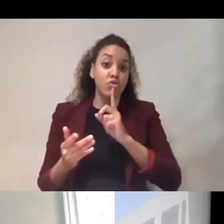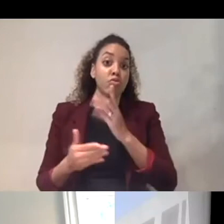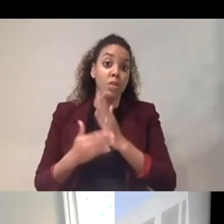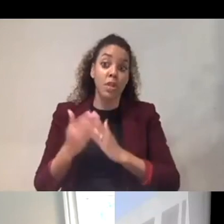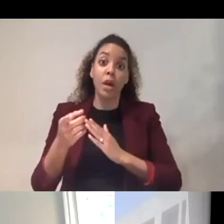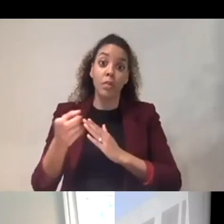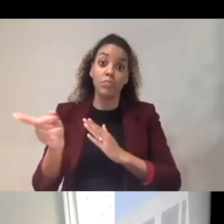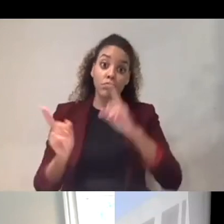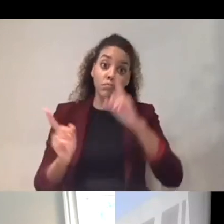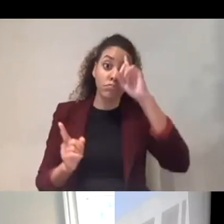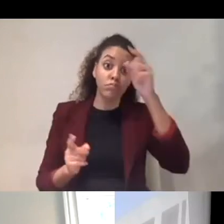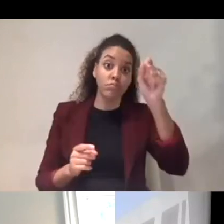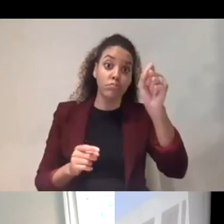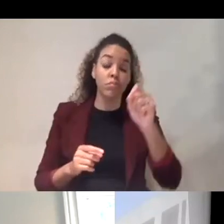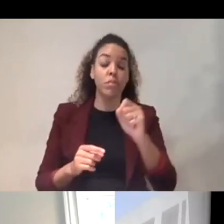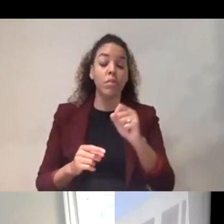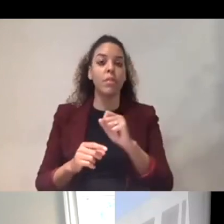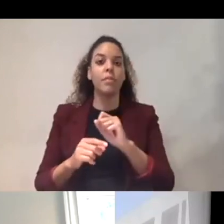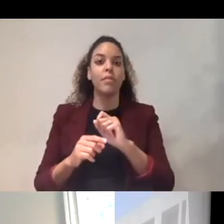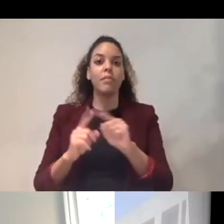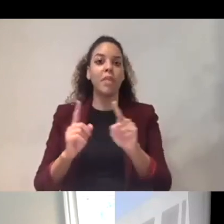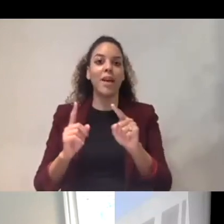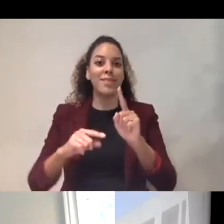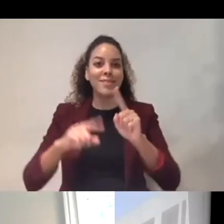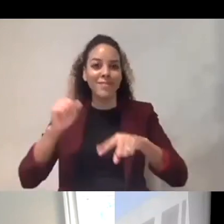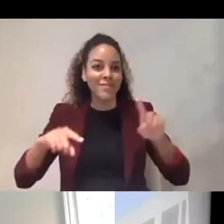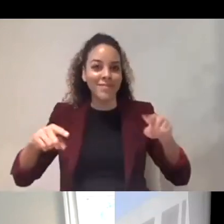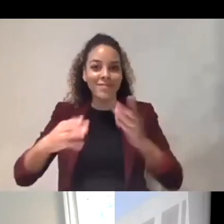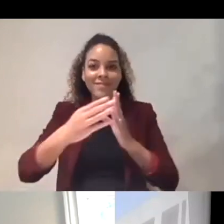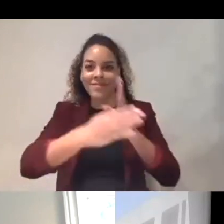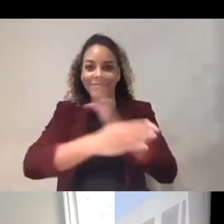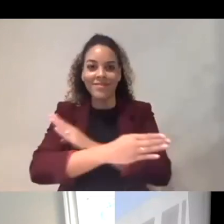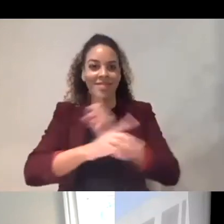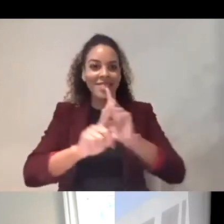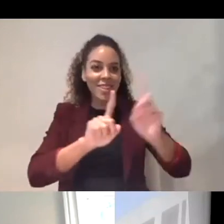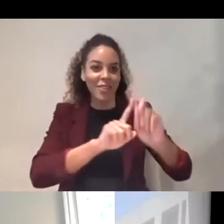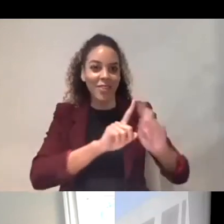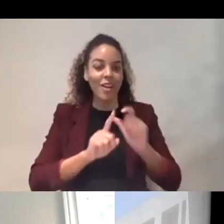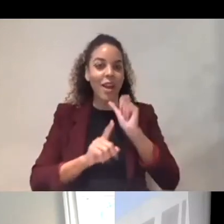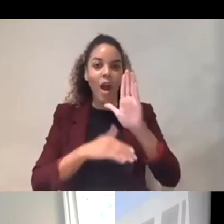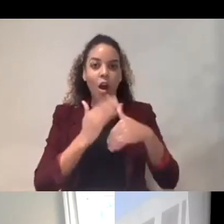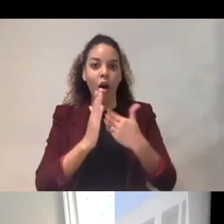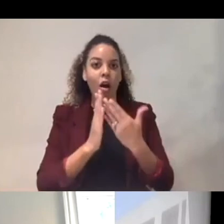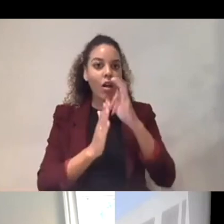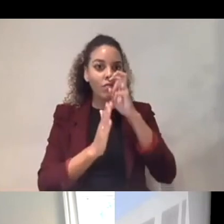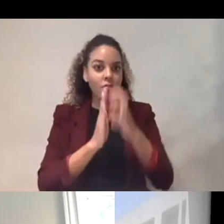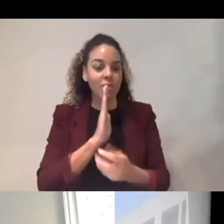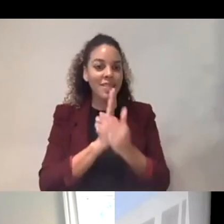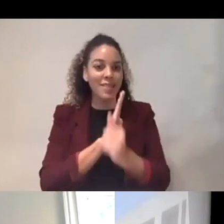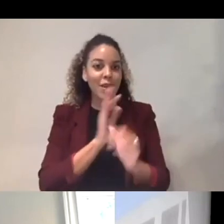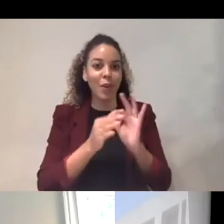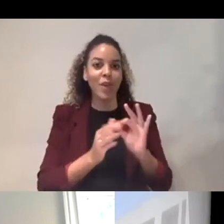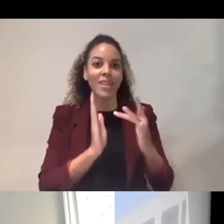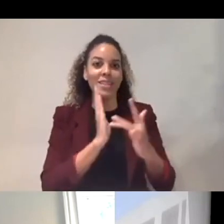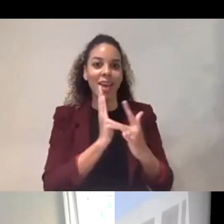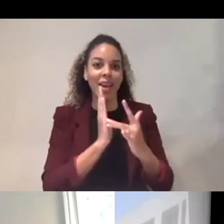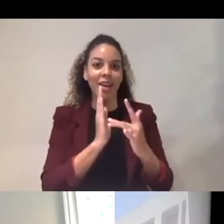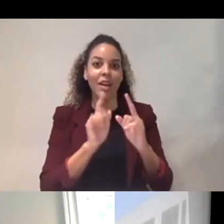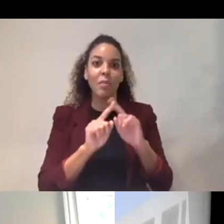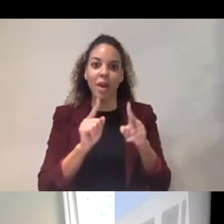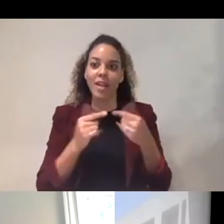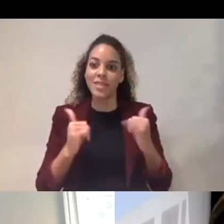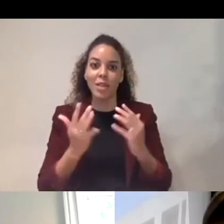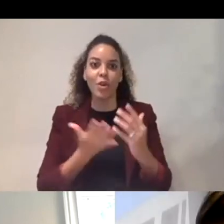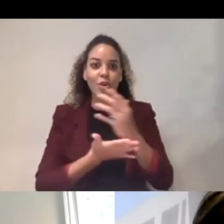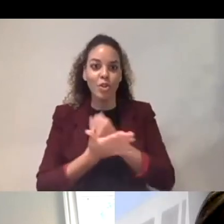in tech, but they deserve a job and they deserve an opportunity. And the way that they look at the world through neurodiversity, like my